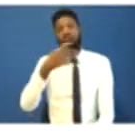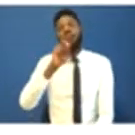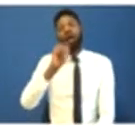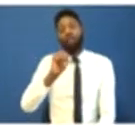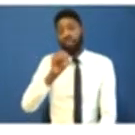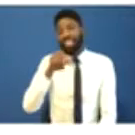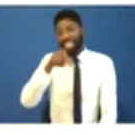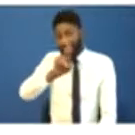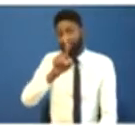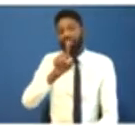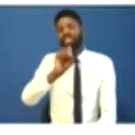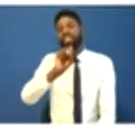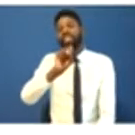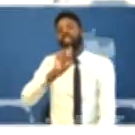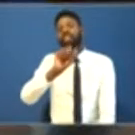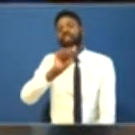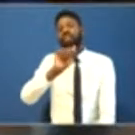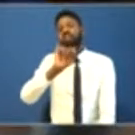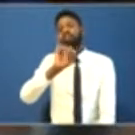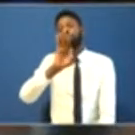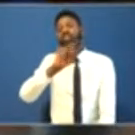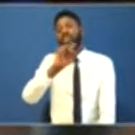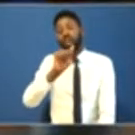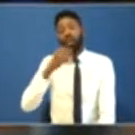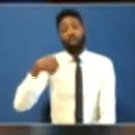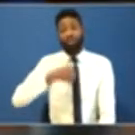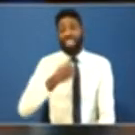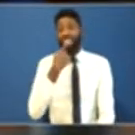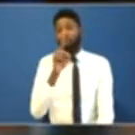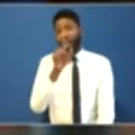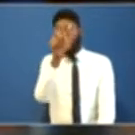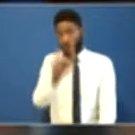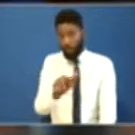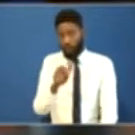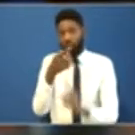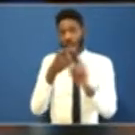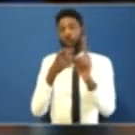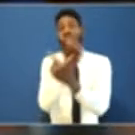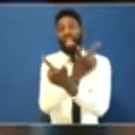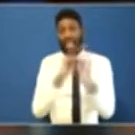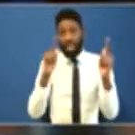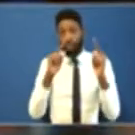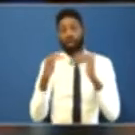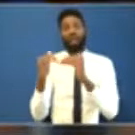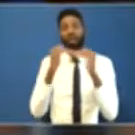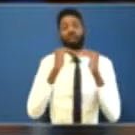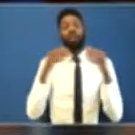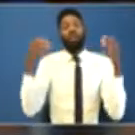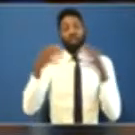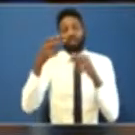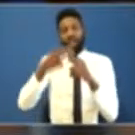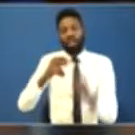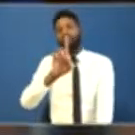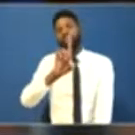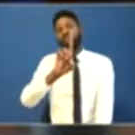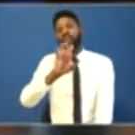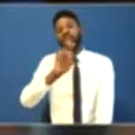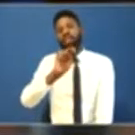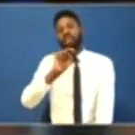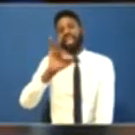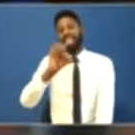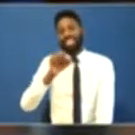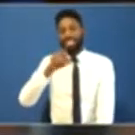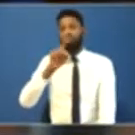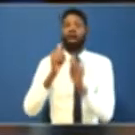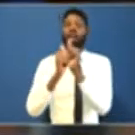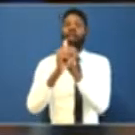athena party we like to state that one candidate of the liberal democratic party dennis jorday declined